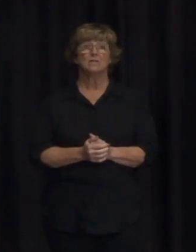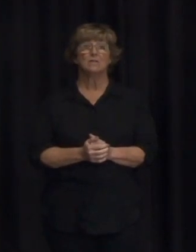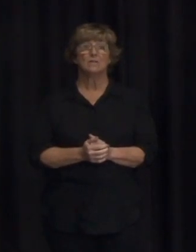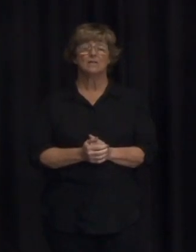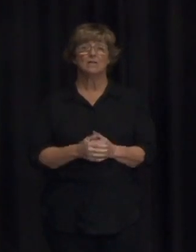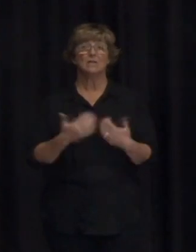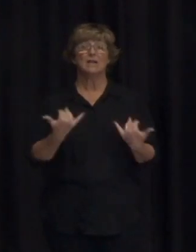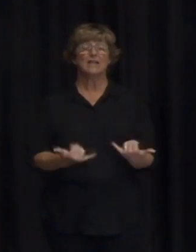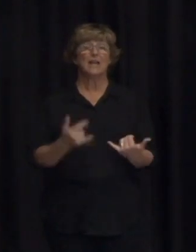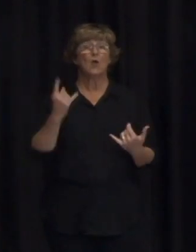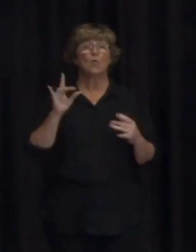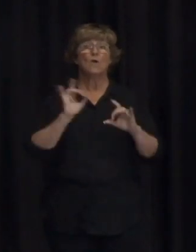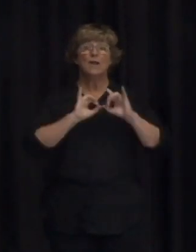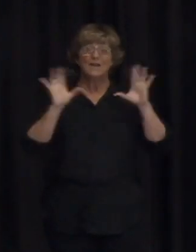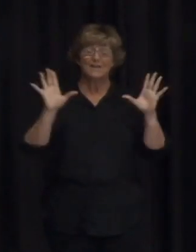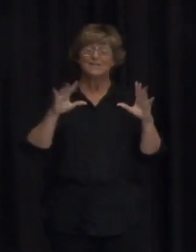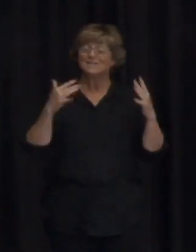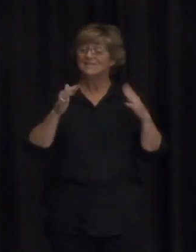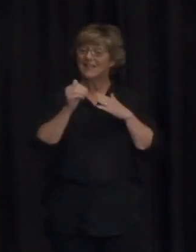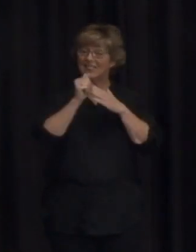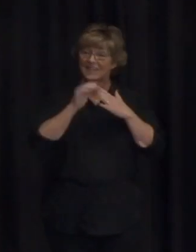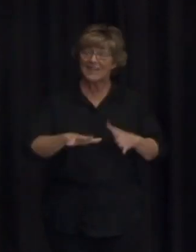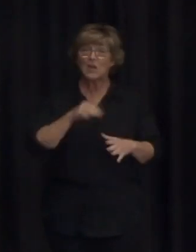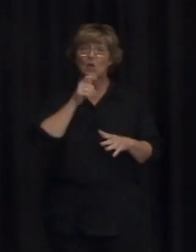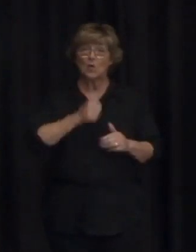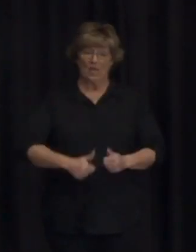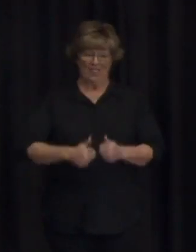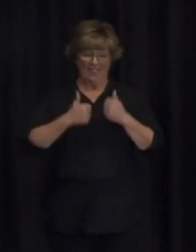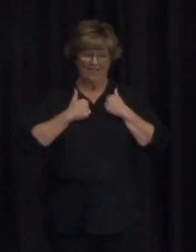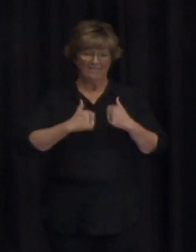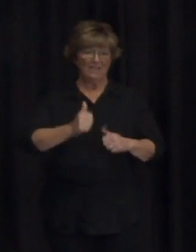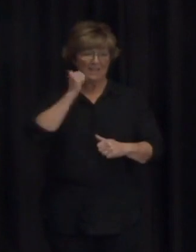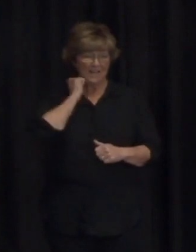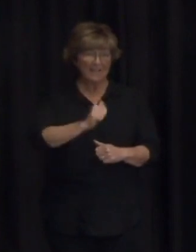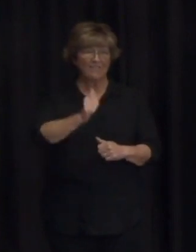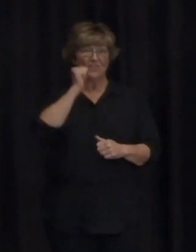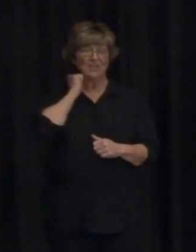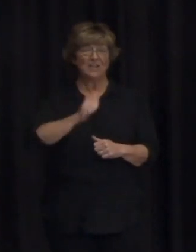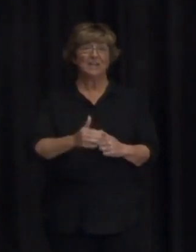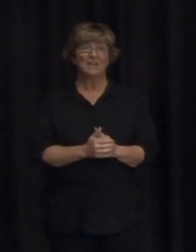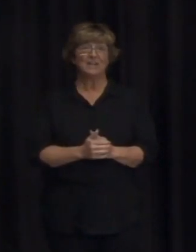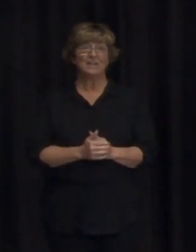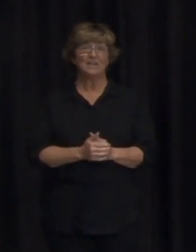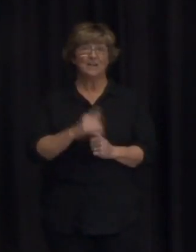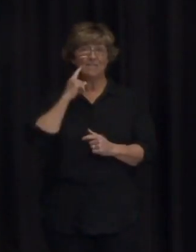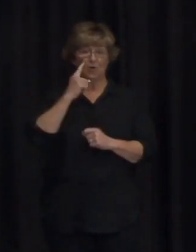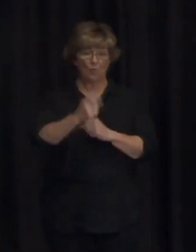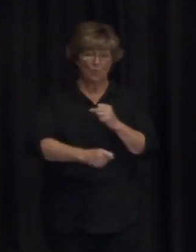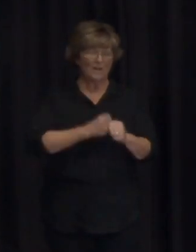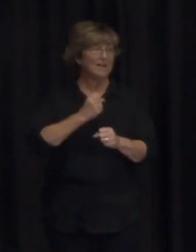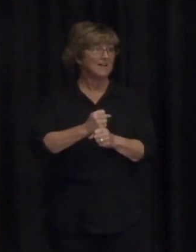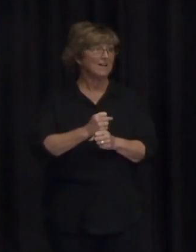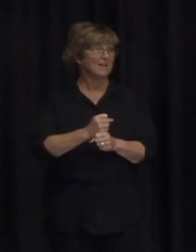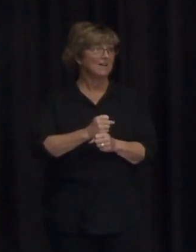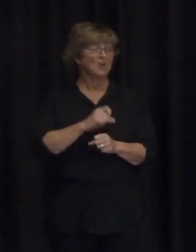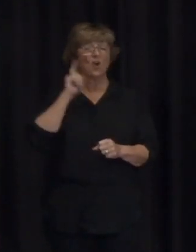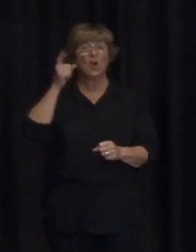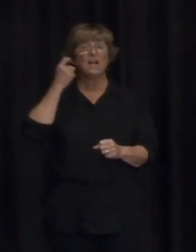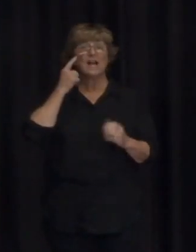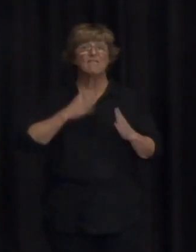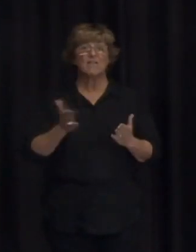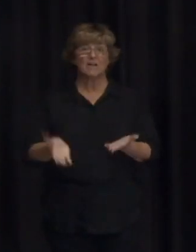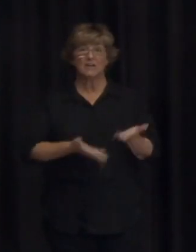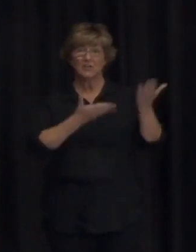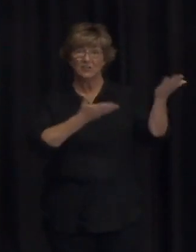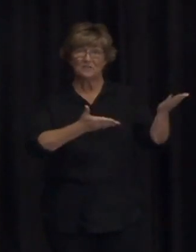our incredibly dedicated leaders, someone who's been living this every single day for a year, and that's our great governor,